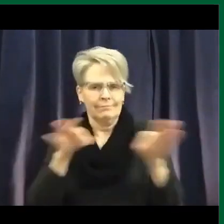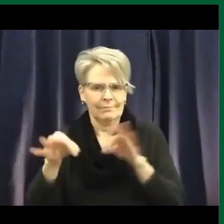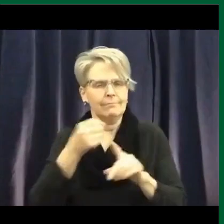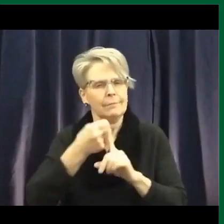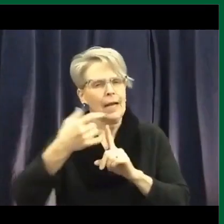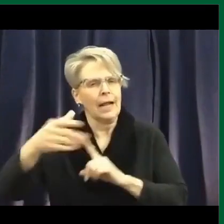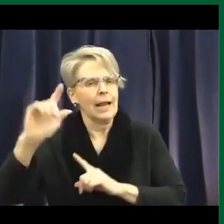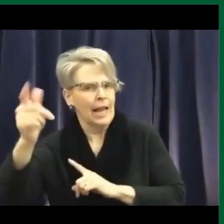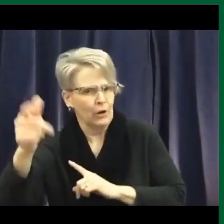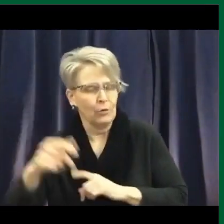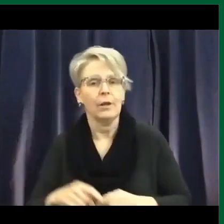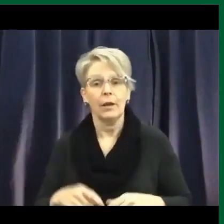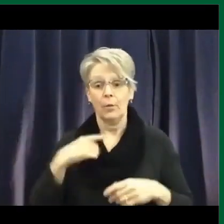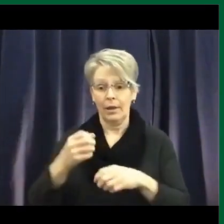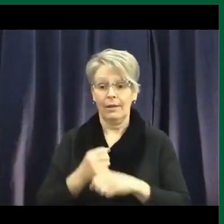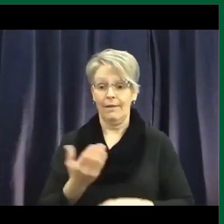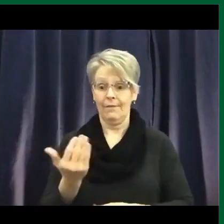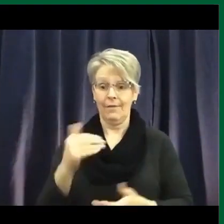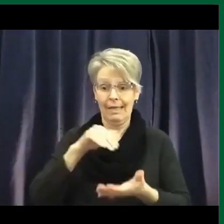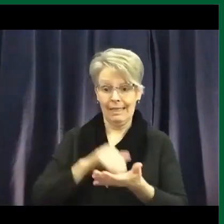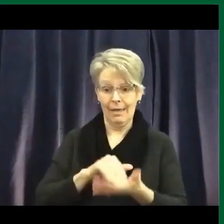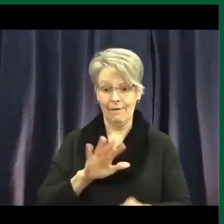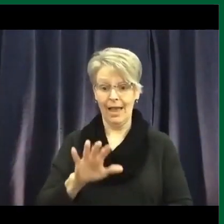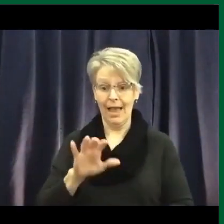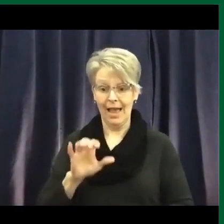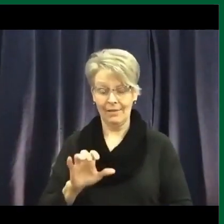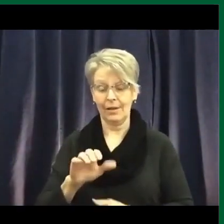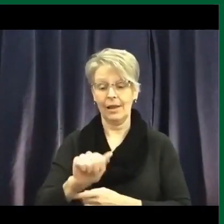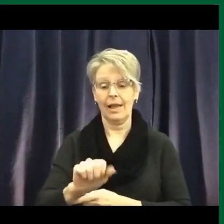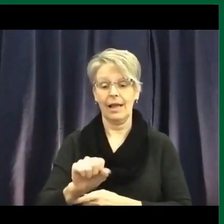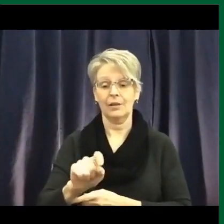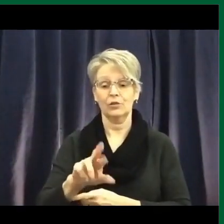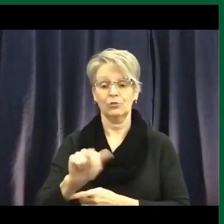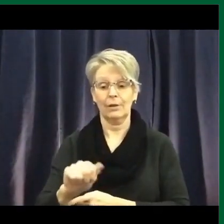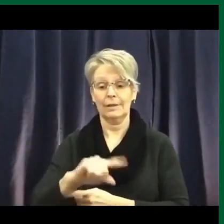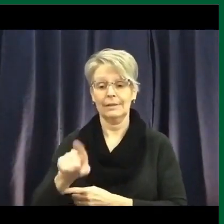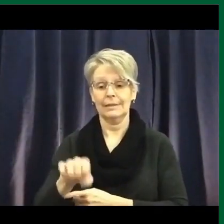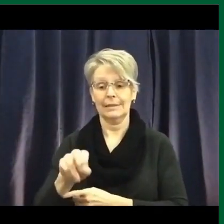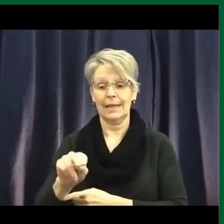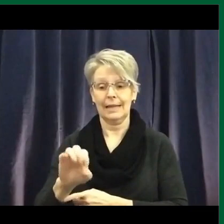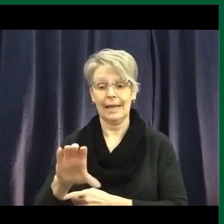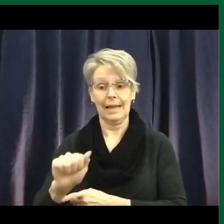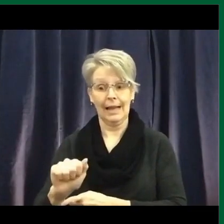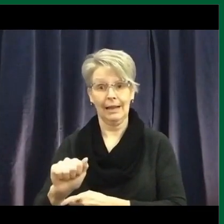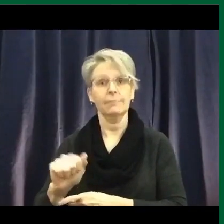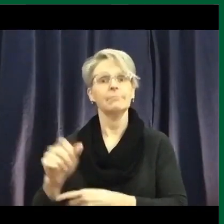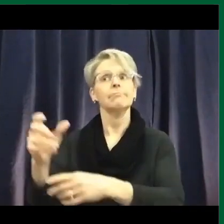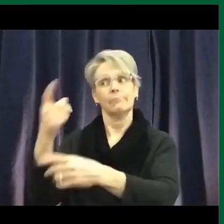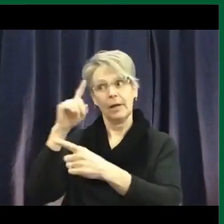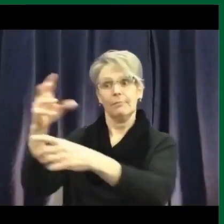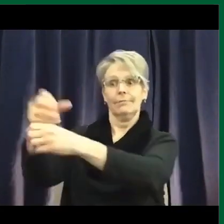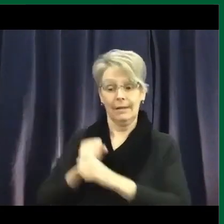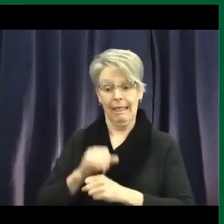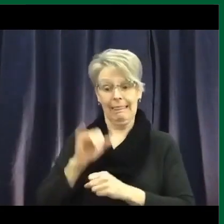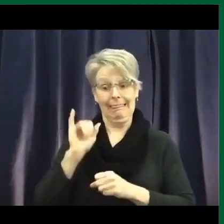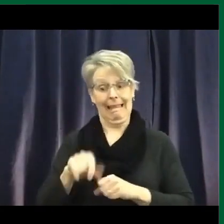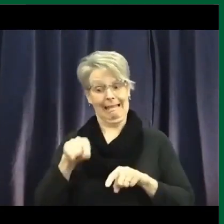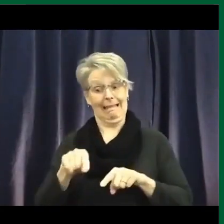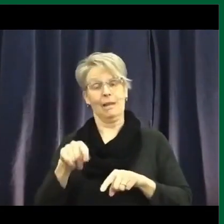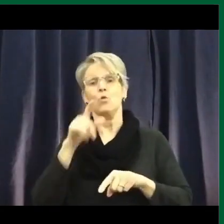batch of 15,500 AstraZeneca vaccines. And as you know, we'll be giving this vaccine to people under the